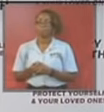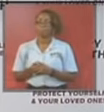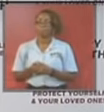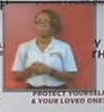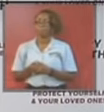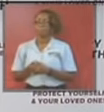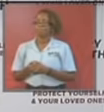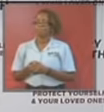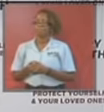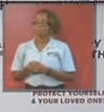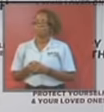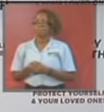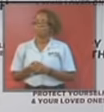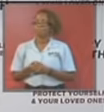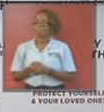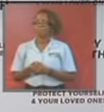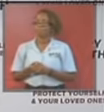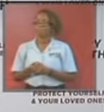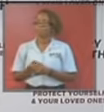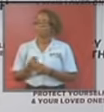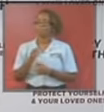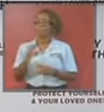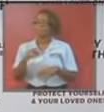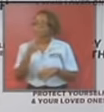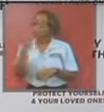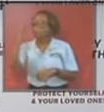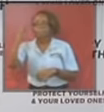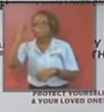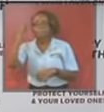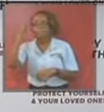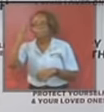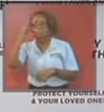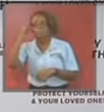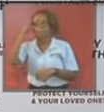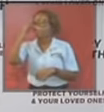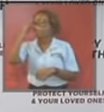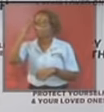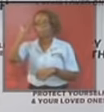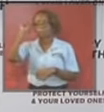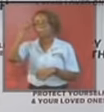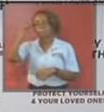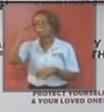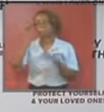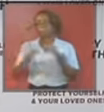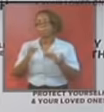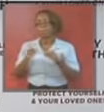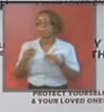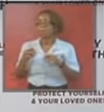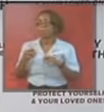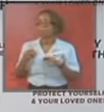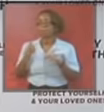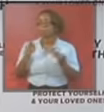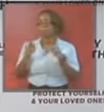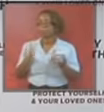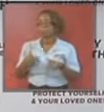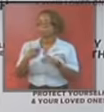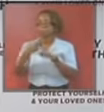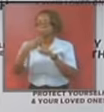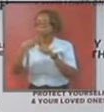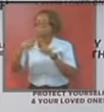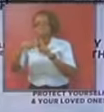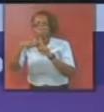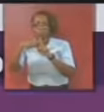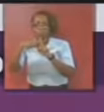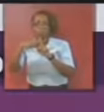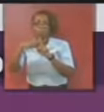Could you remind us when someone tests positive for COVID-19 and the contact tracing